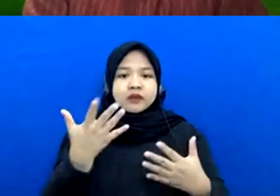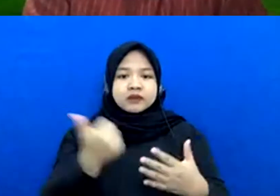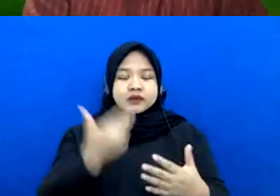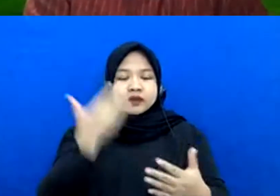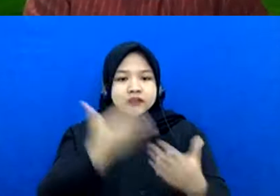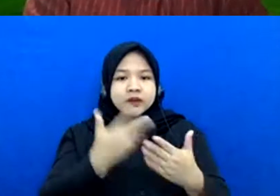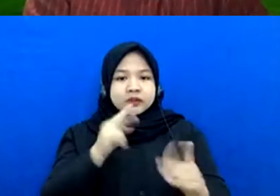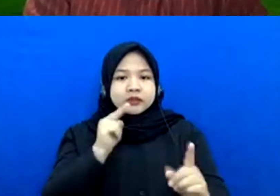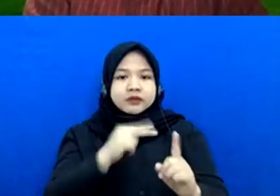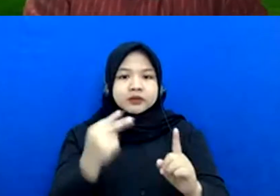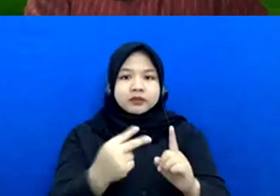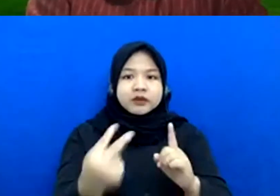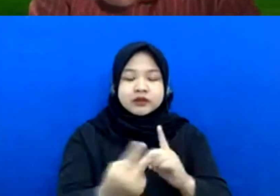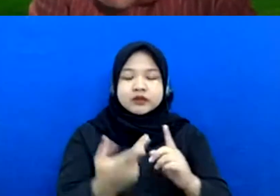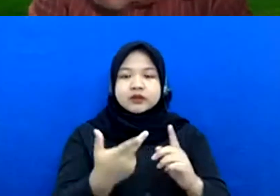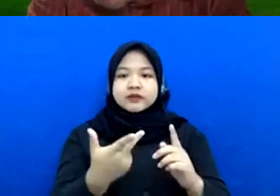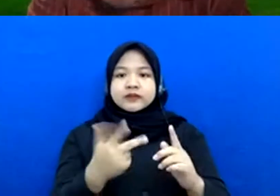perceptions, right?